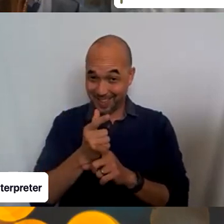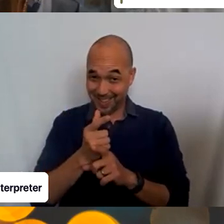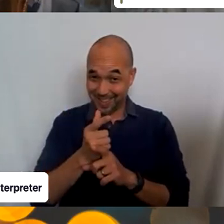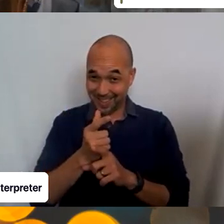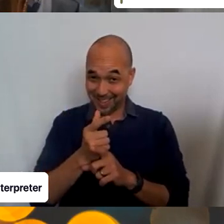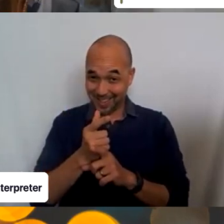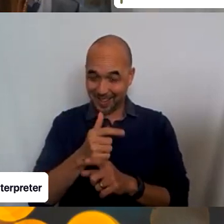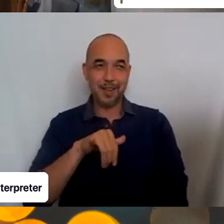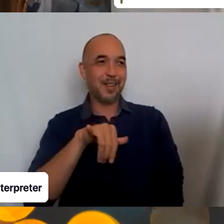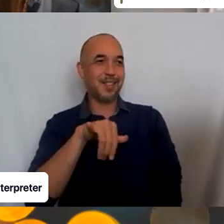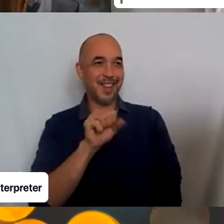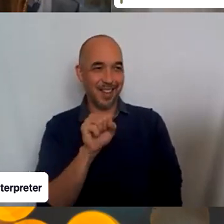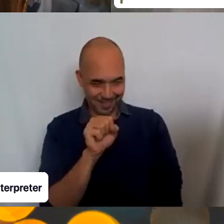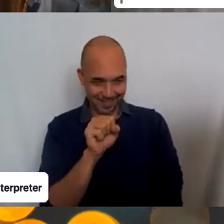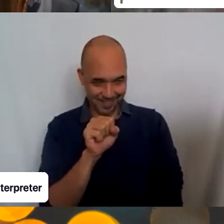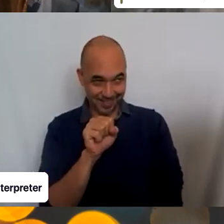Yes.